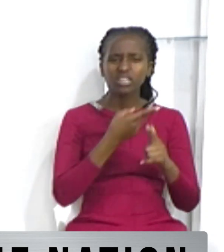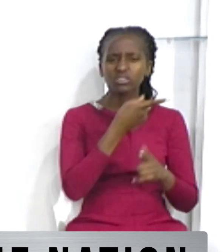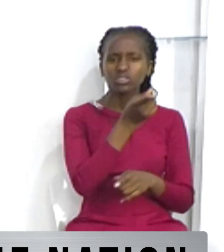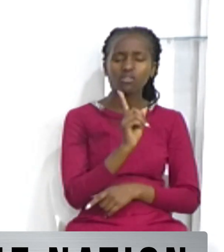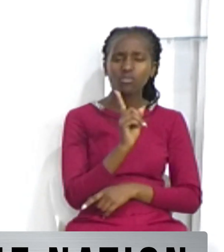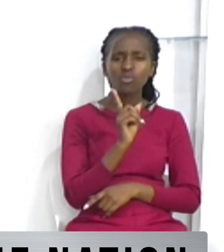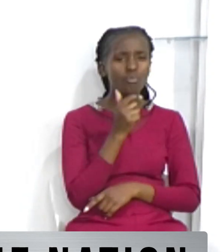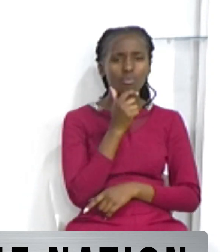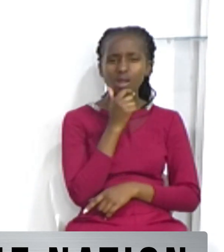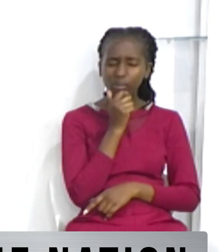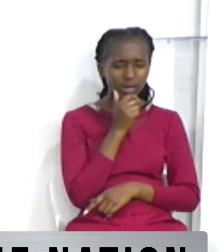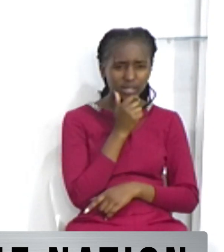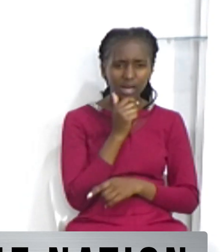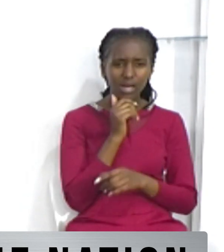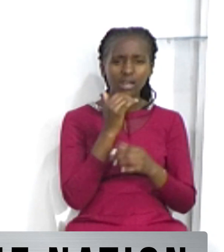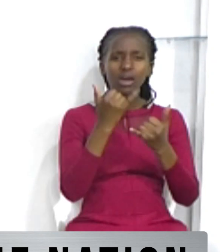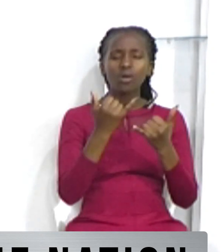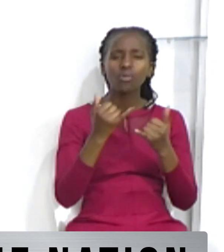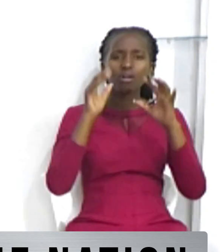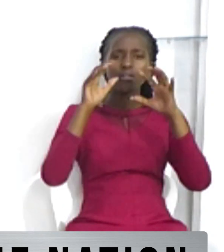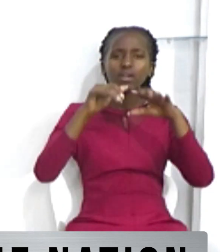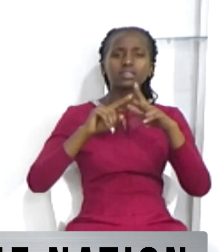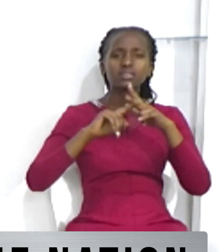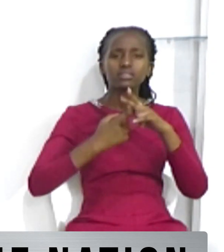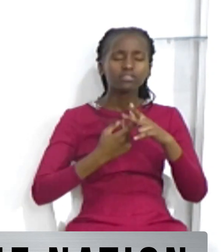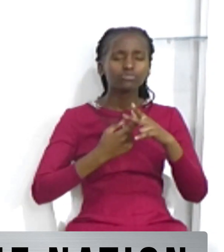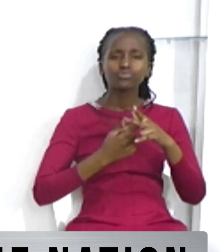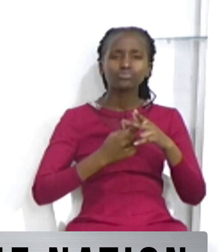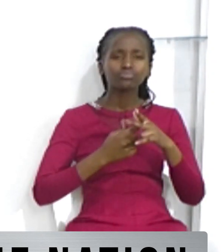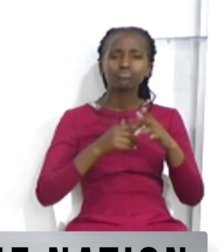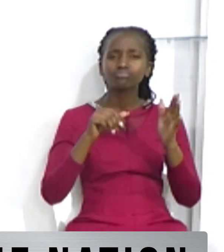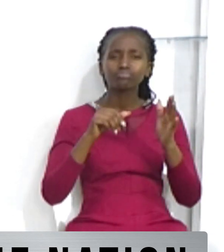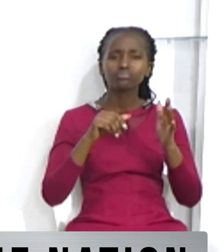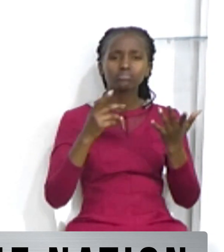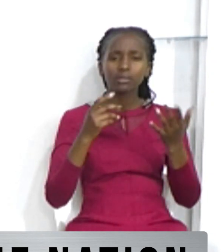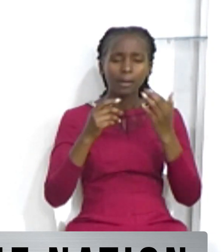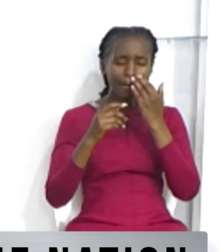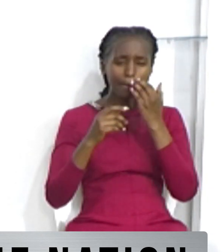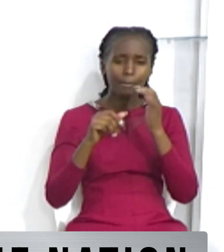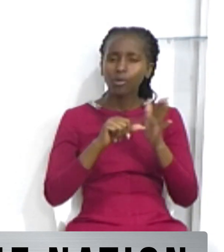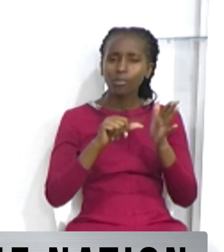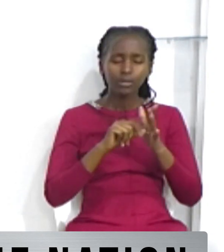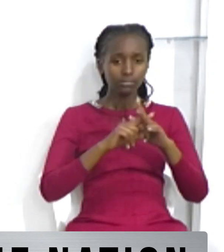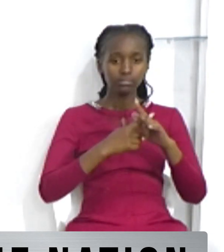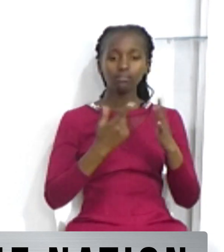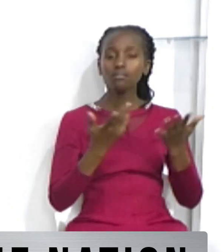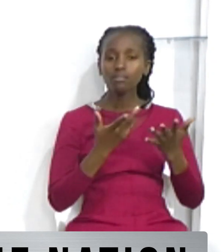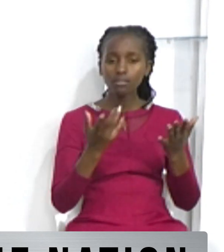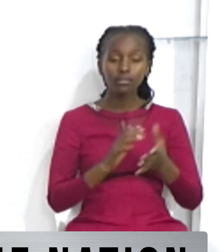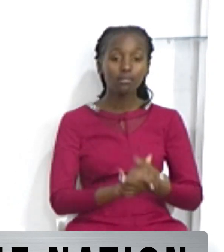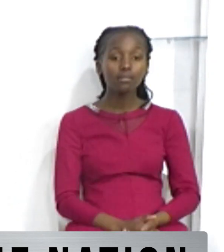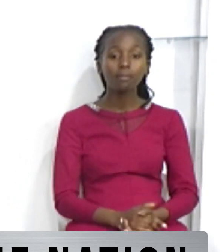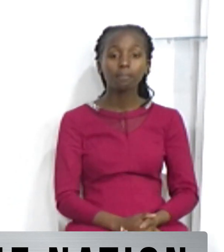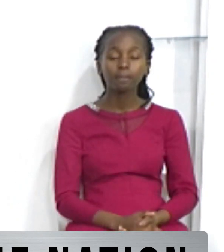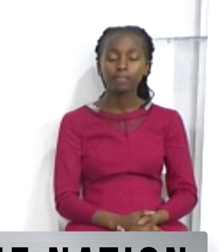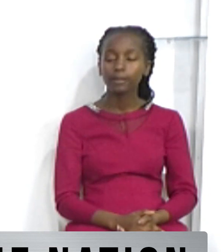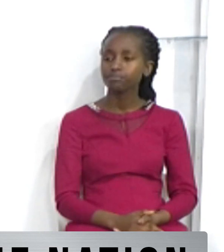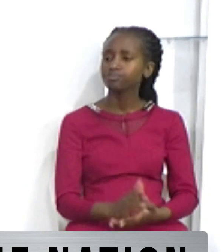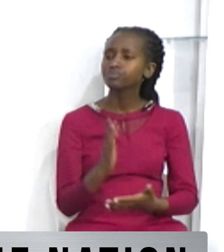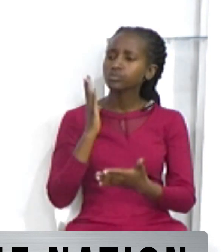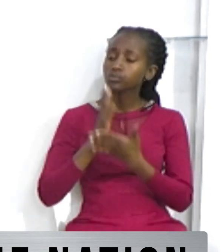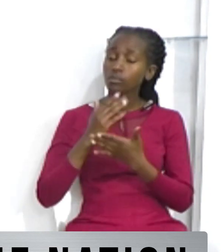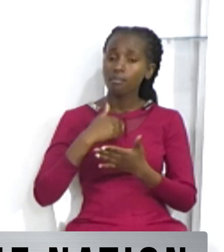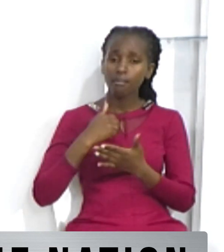the rain start beating us? Yes. And of course, there is this argument from